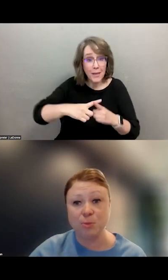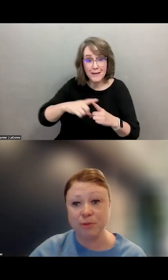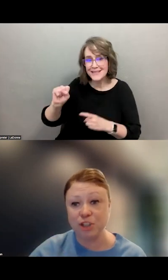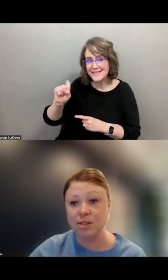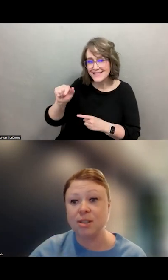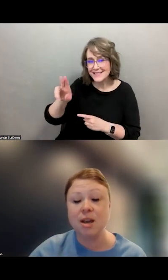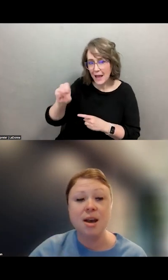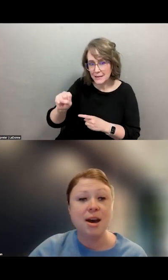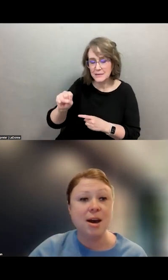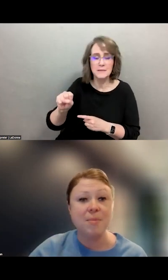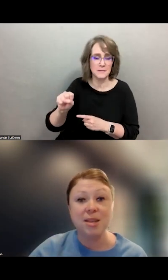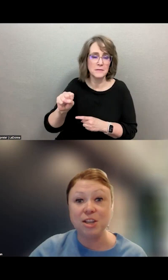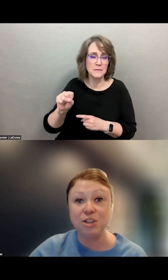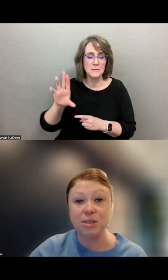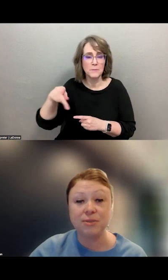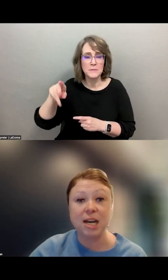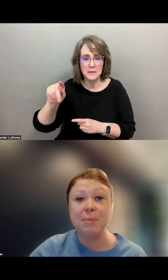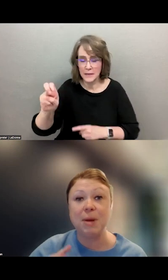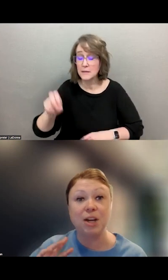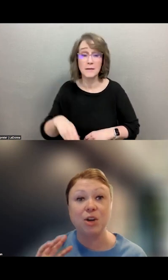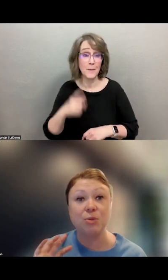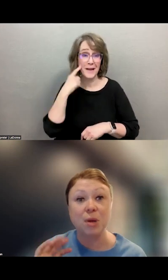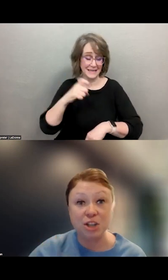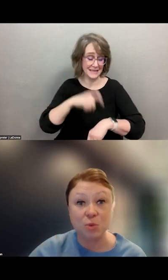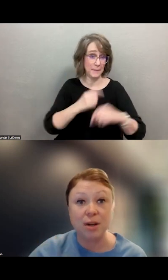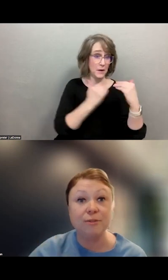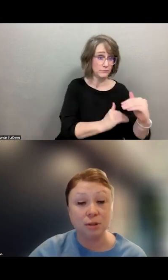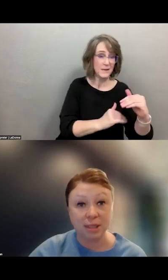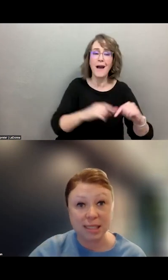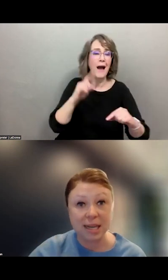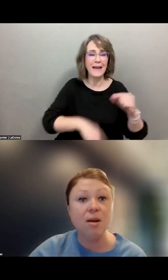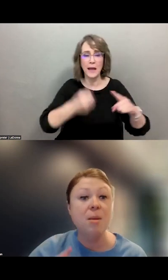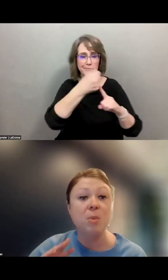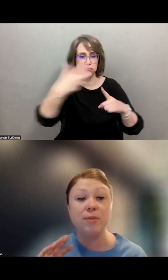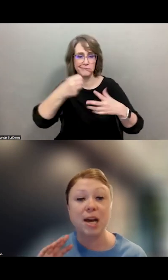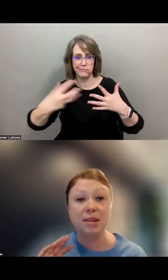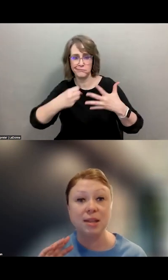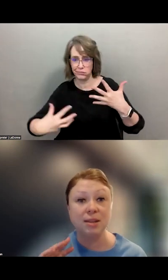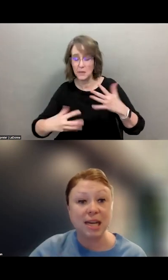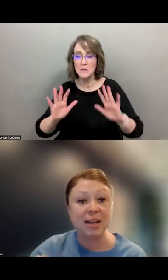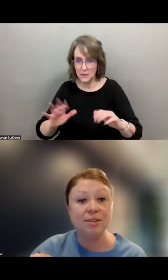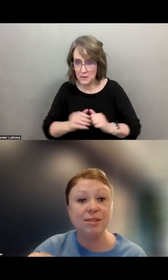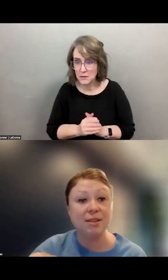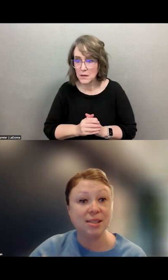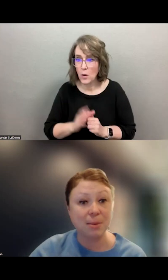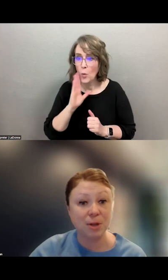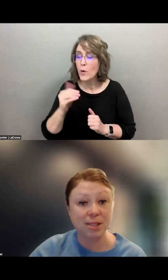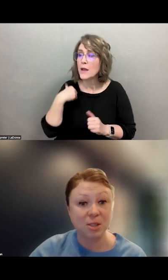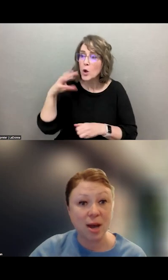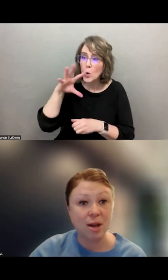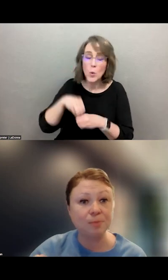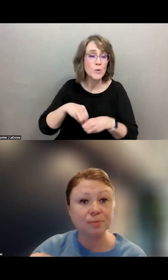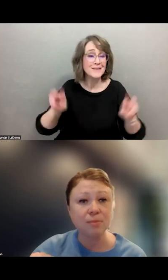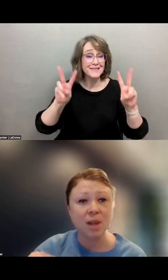of those provisions. In the interest of time, I'm not going to go through each one in full detail. We've got the titles and the summaries